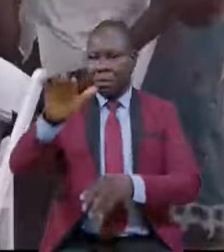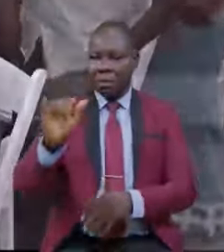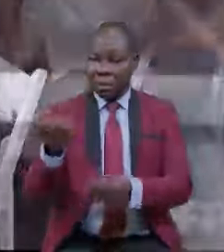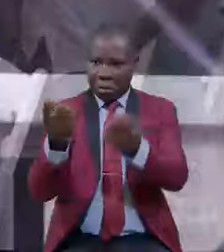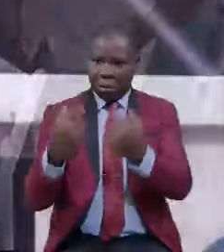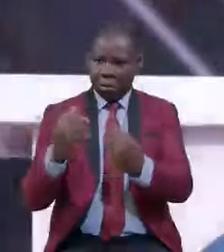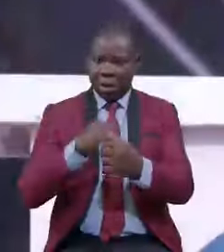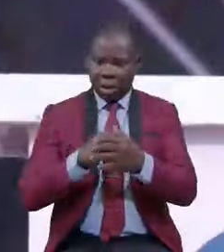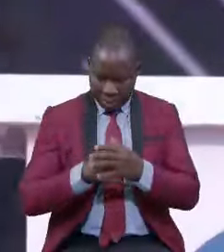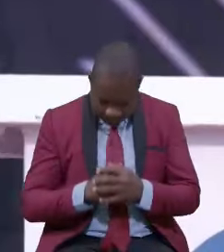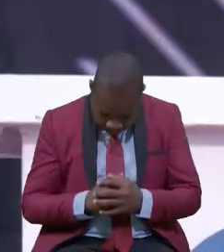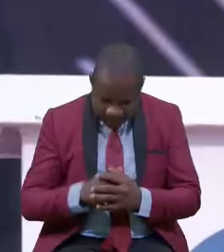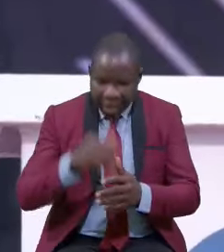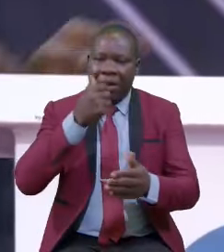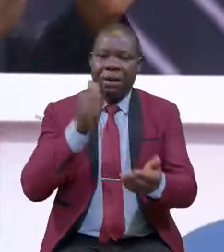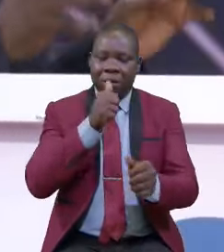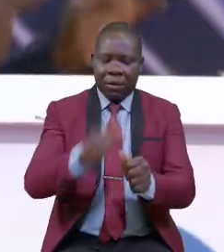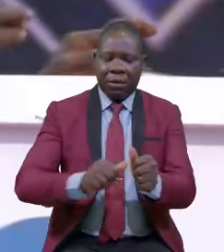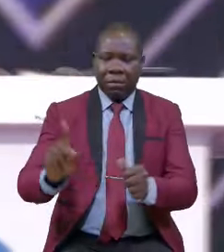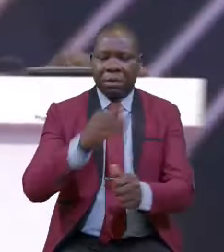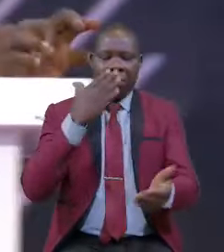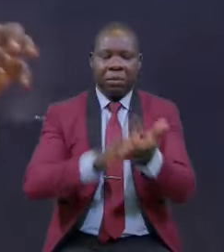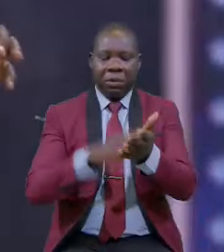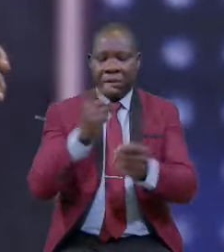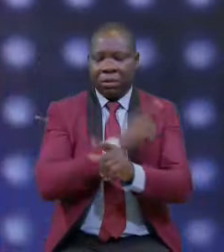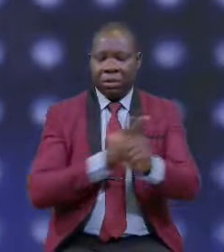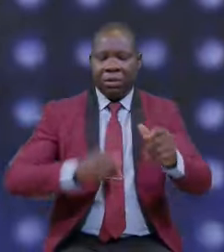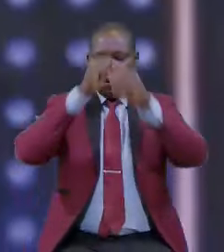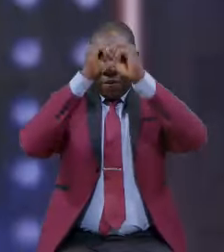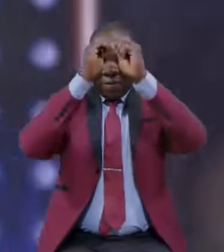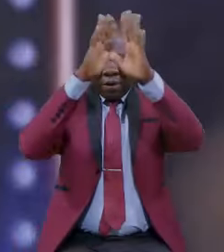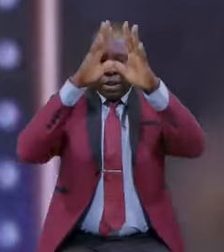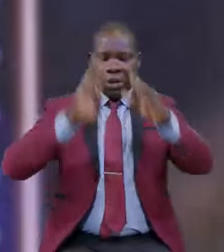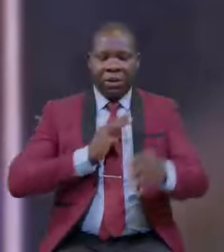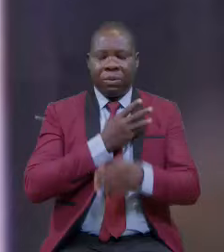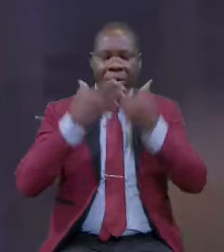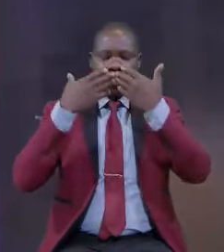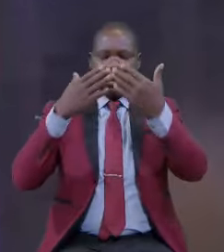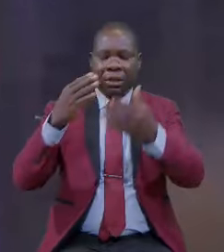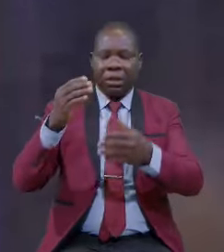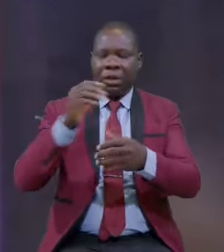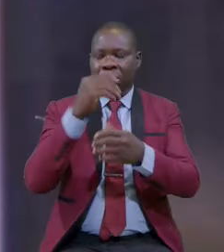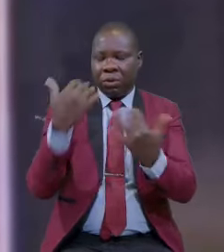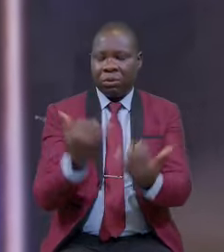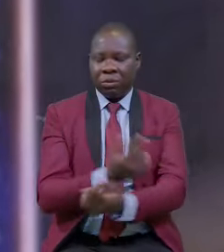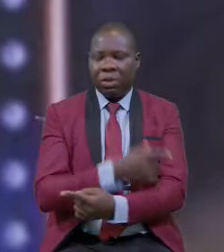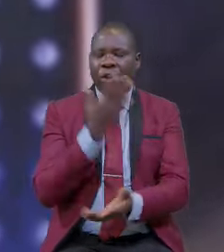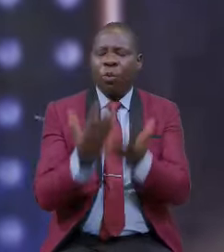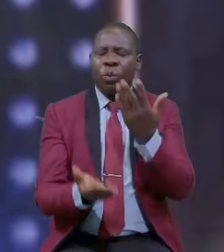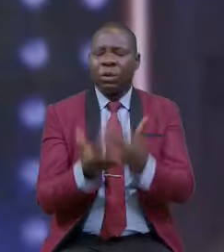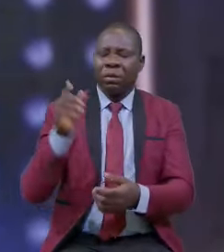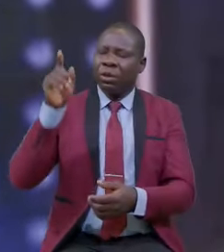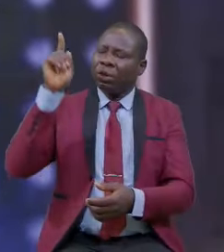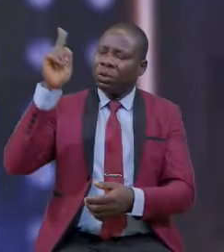Father, we thank you today. Whatever you need to impart, inject